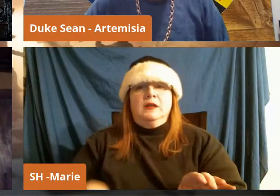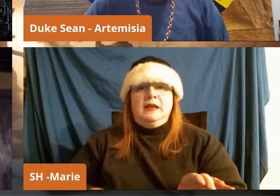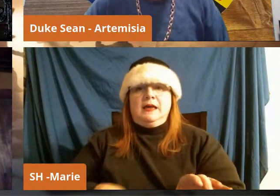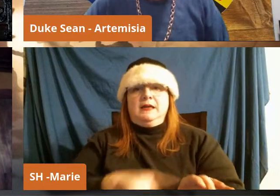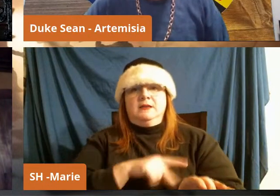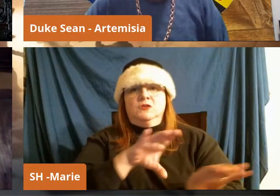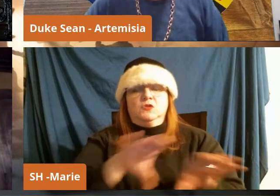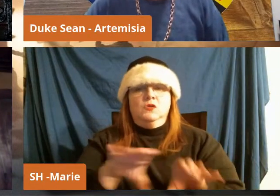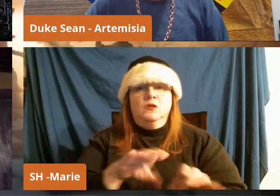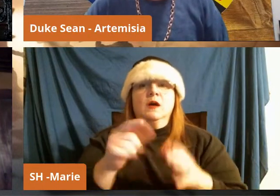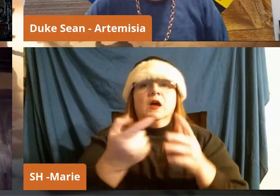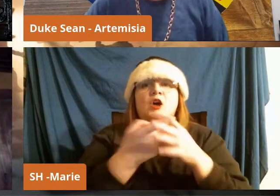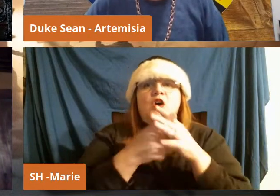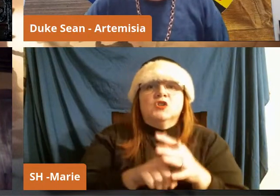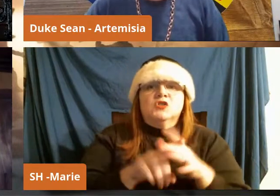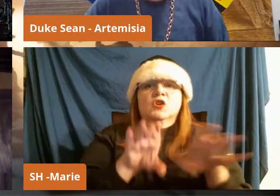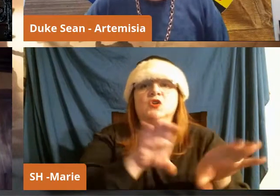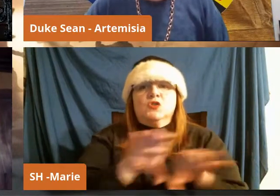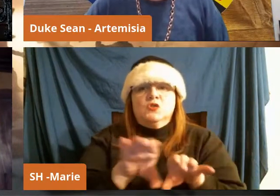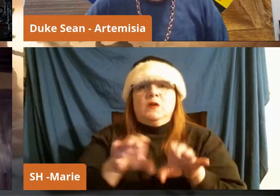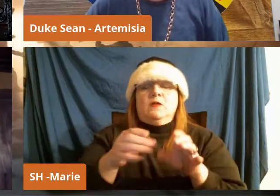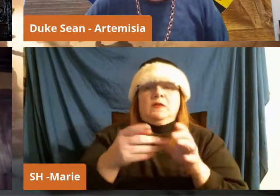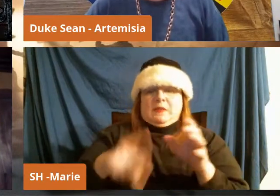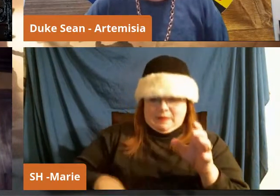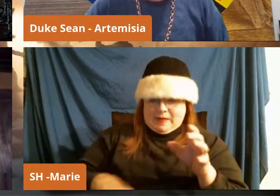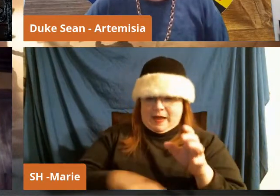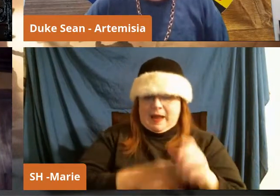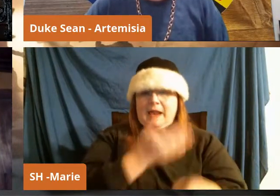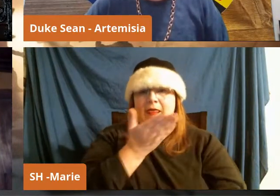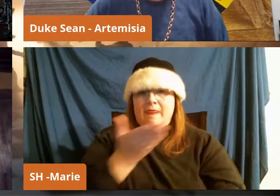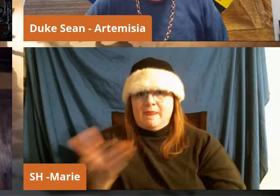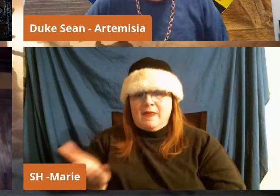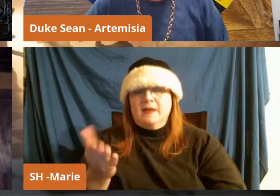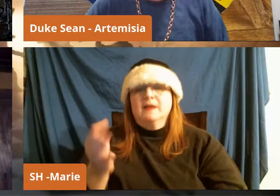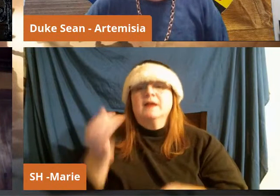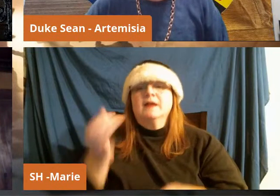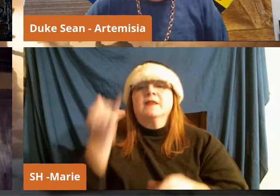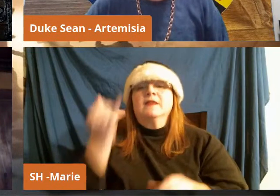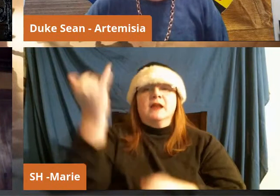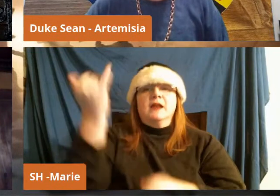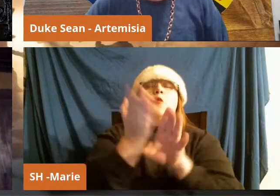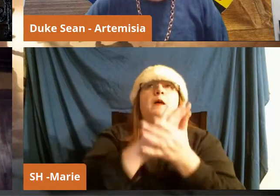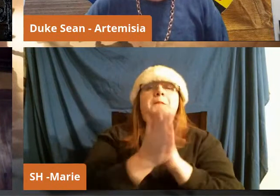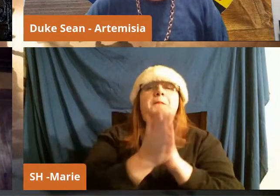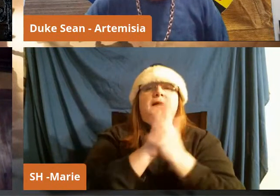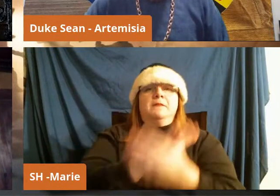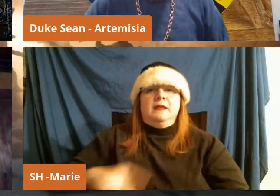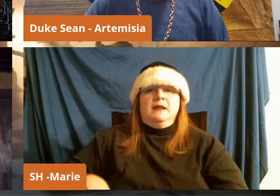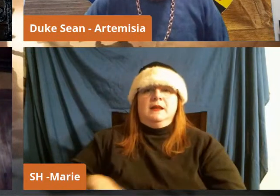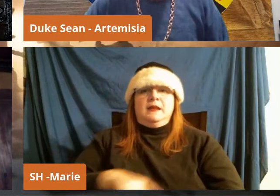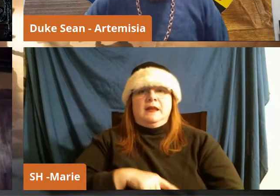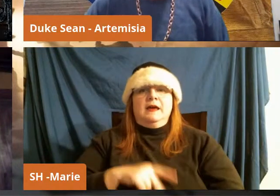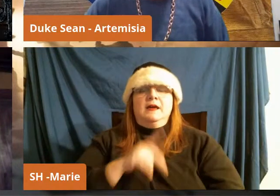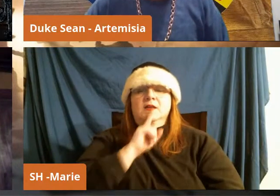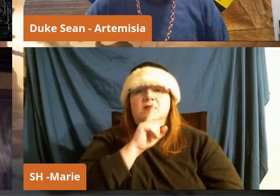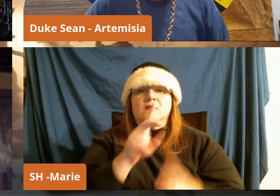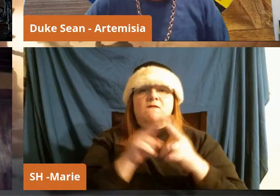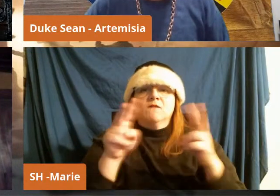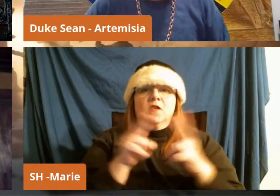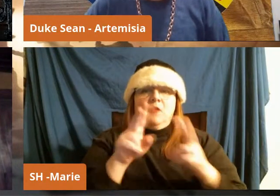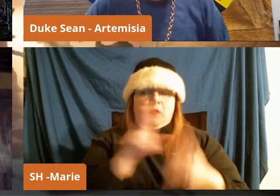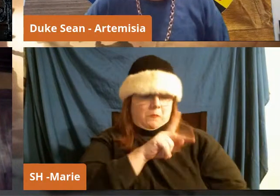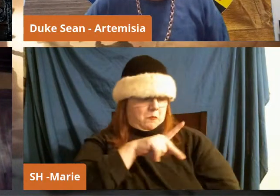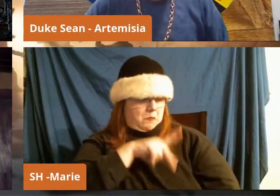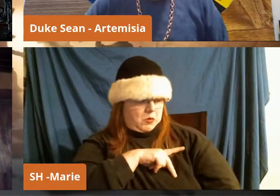because it starts with doing knightly things. And the idea of what it means to be a knight is a very